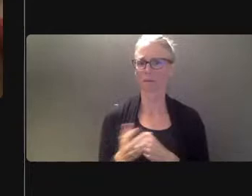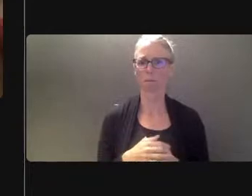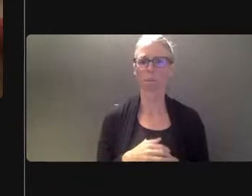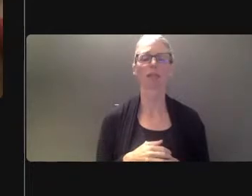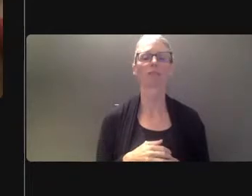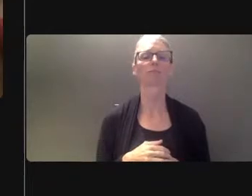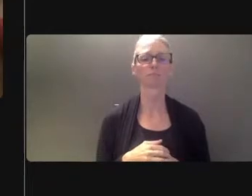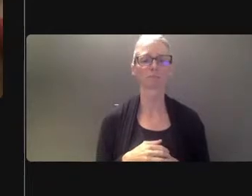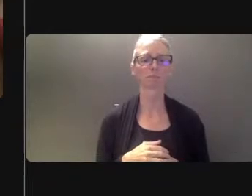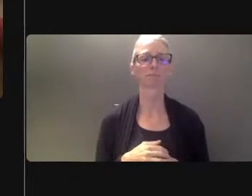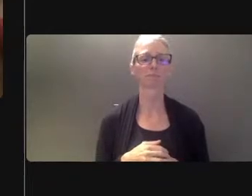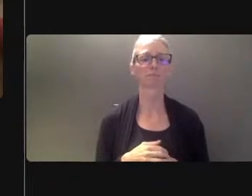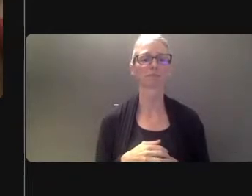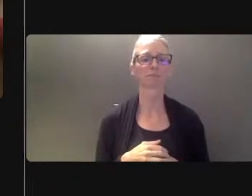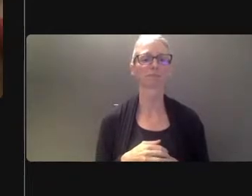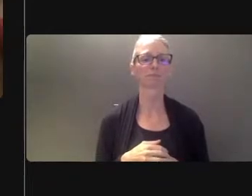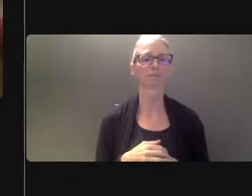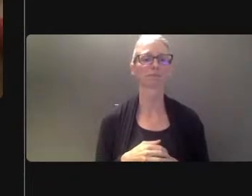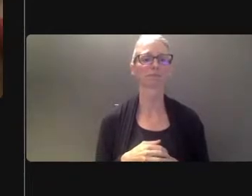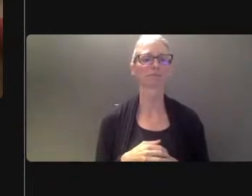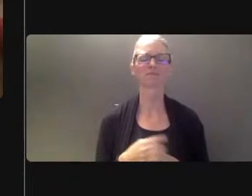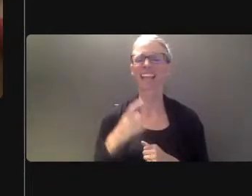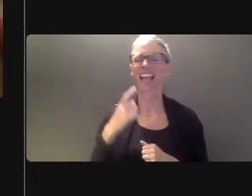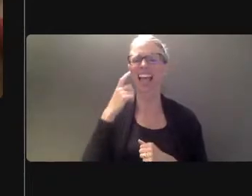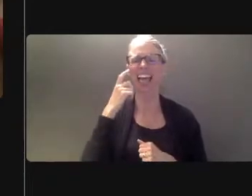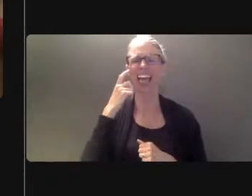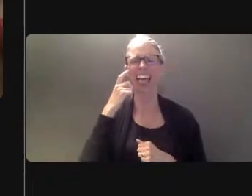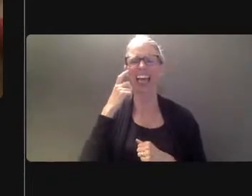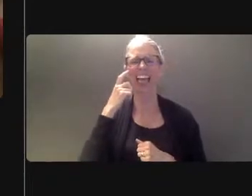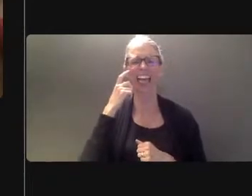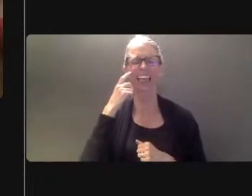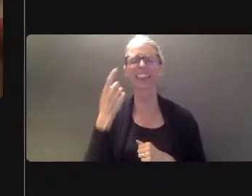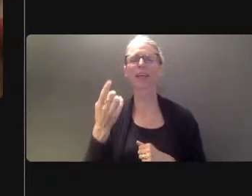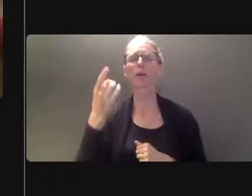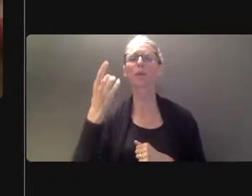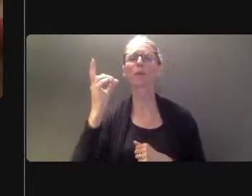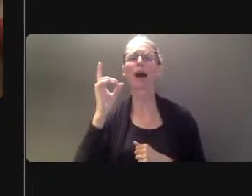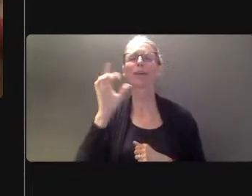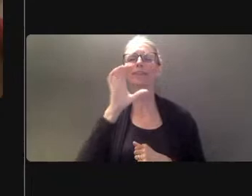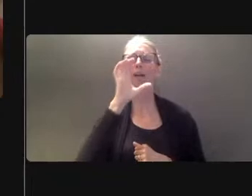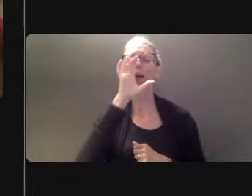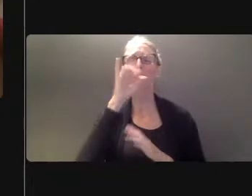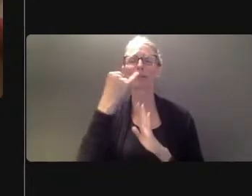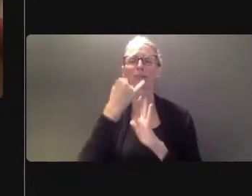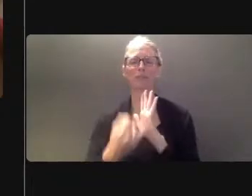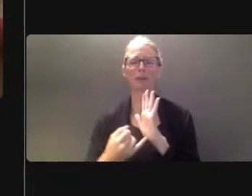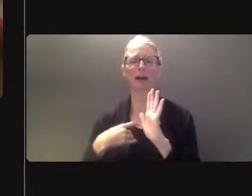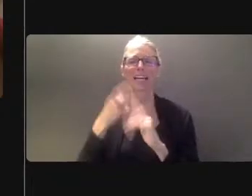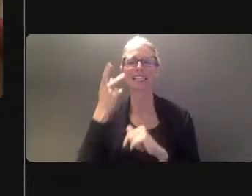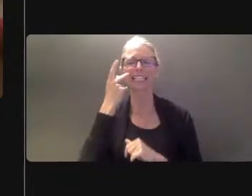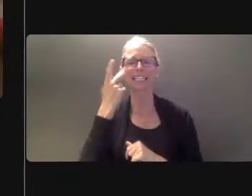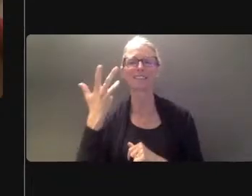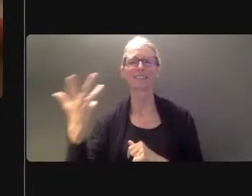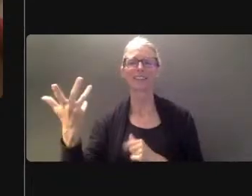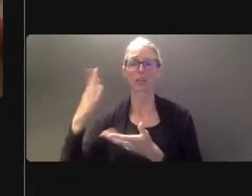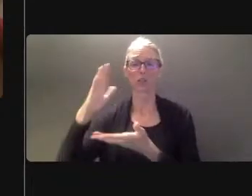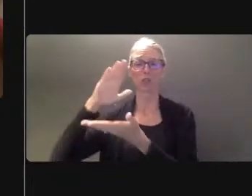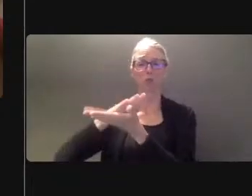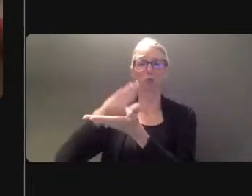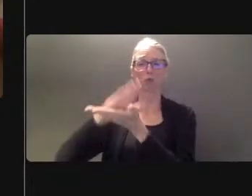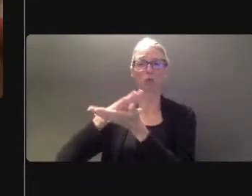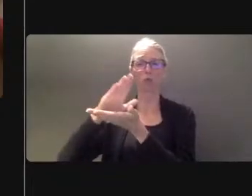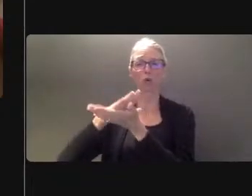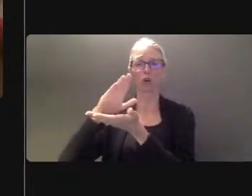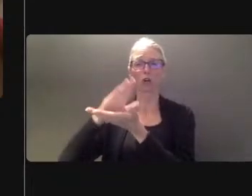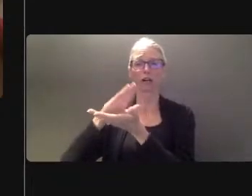sometimes that comic that I see, I think it was of a school, and, I think it snowed. And so the custodian, all the kids were waiting